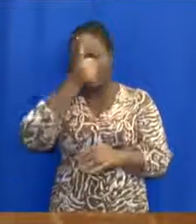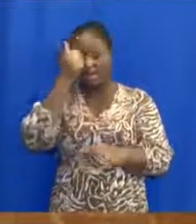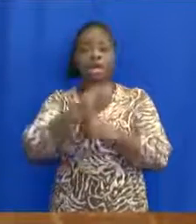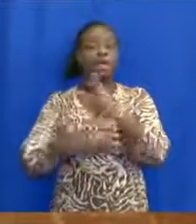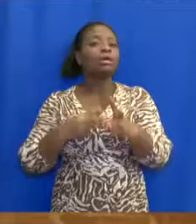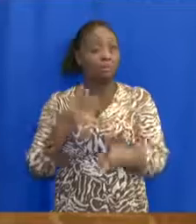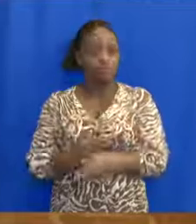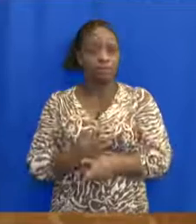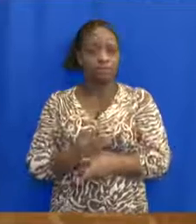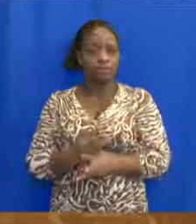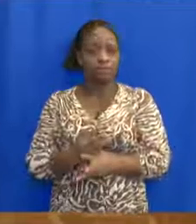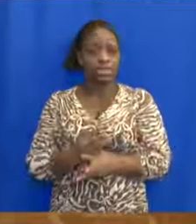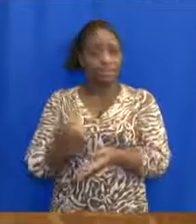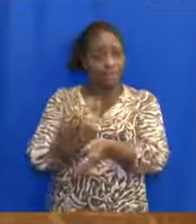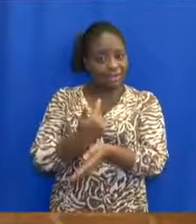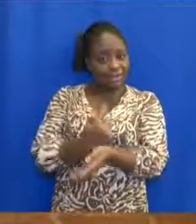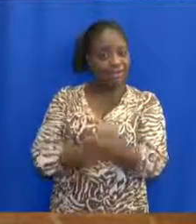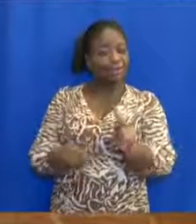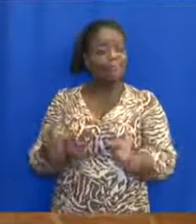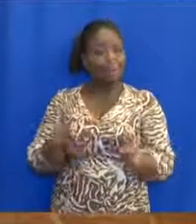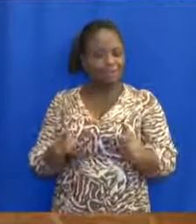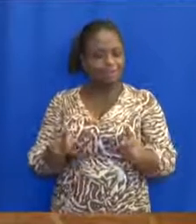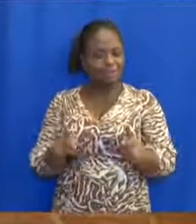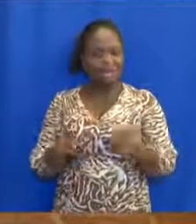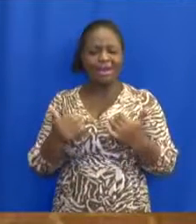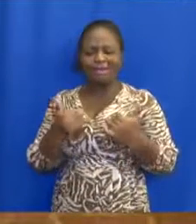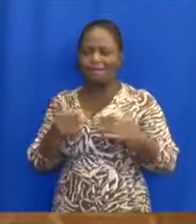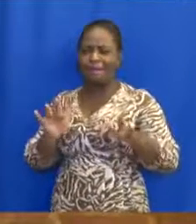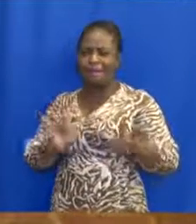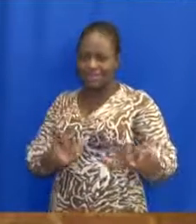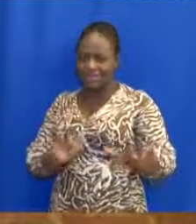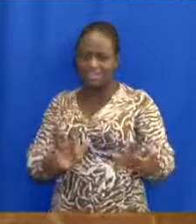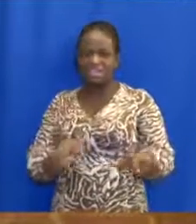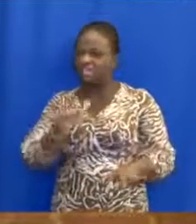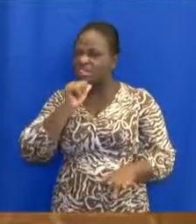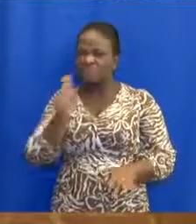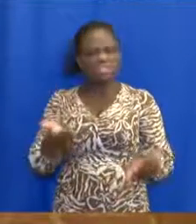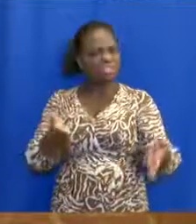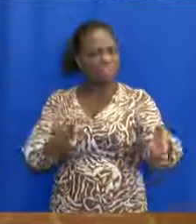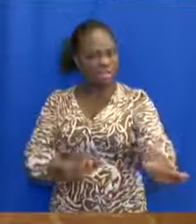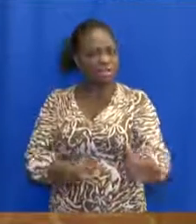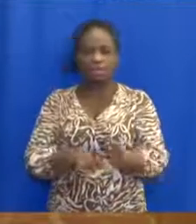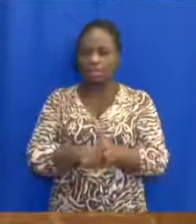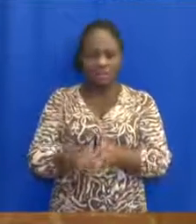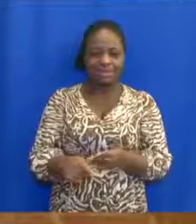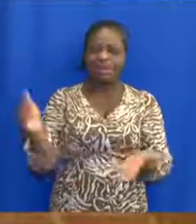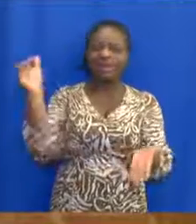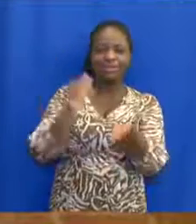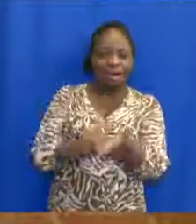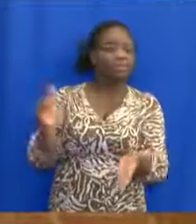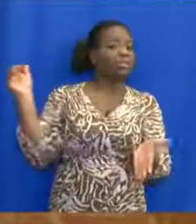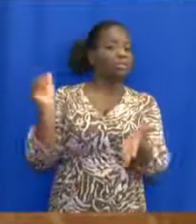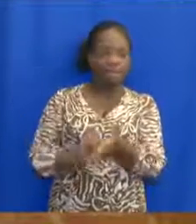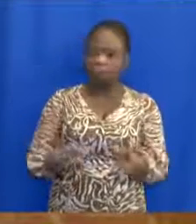world. The Ghanaian people mercifully are not dying of the virus in the hundreds and